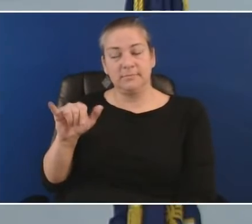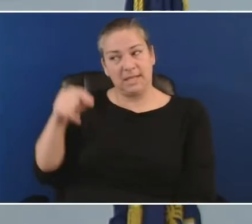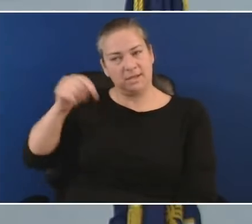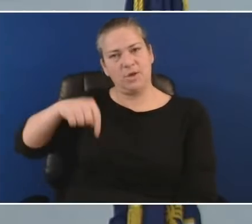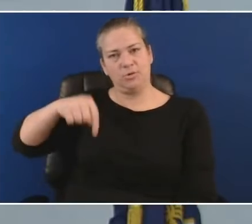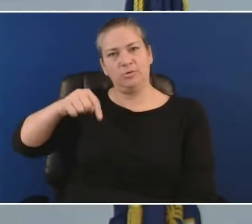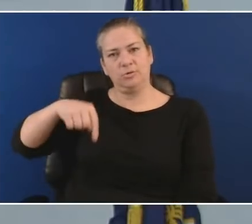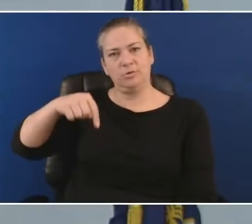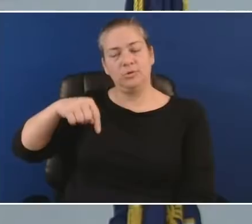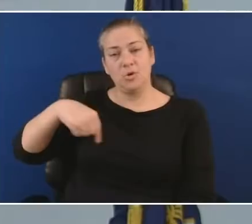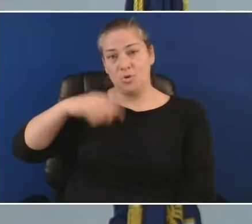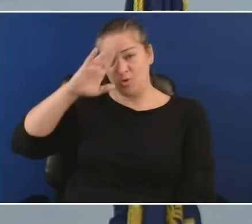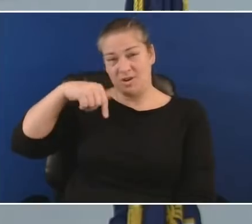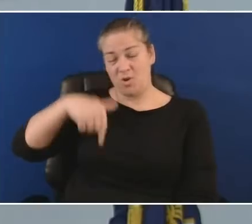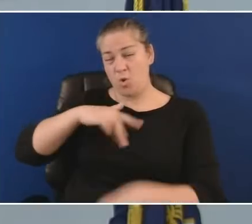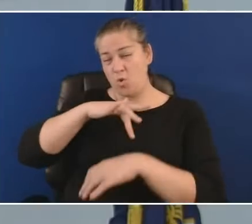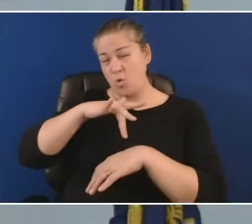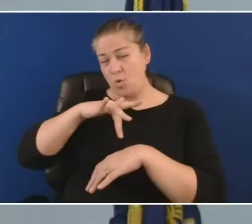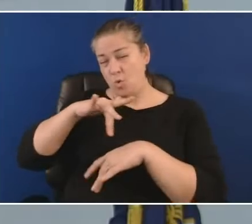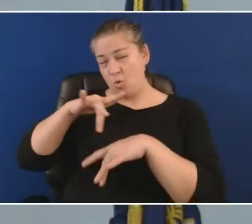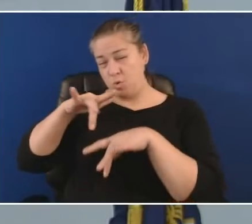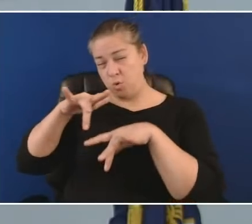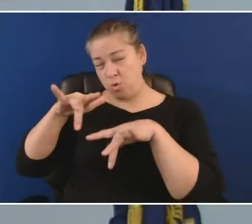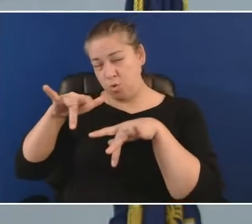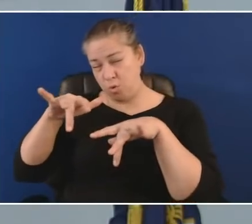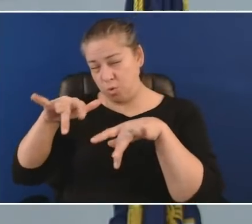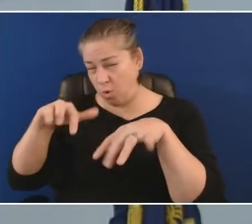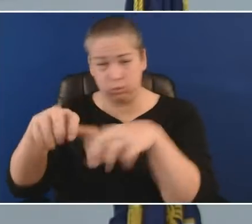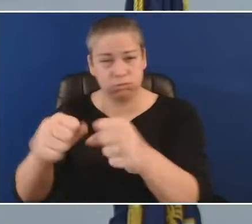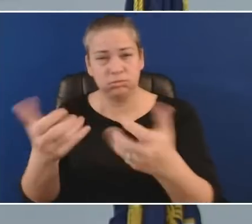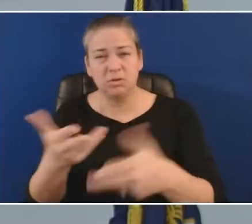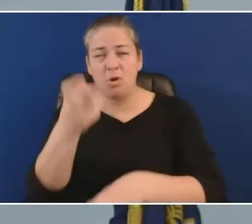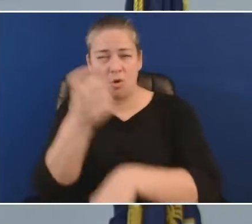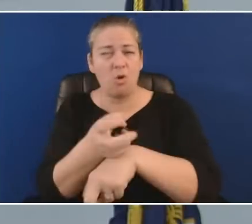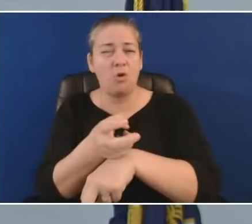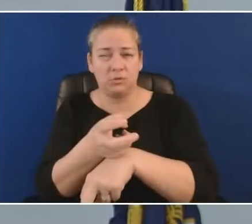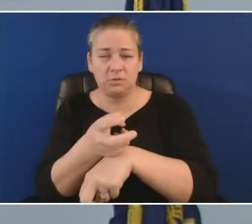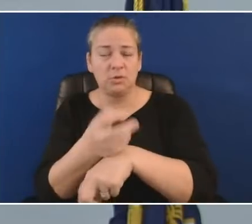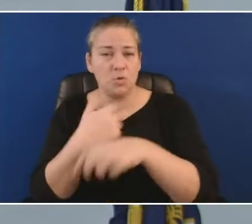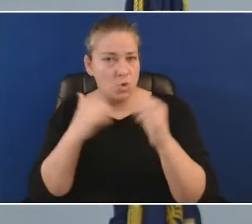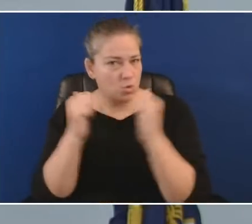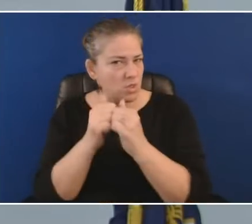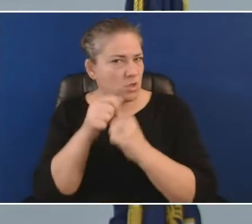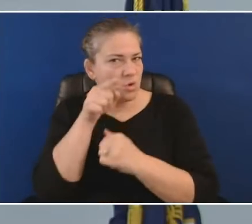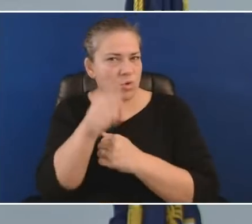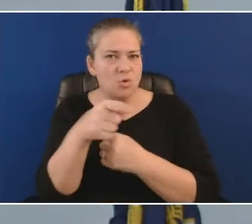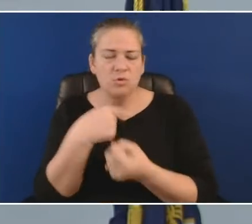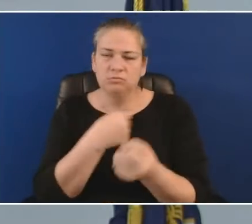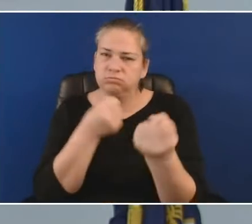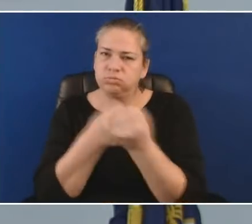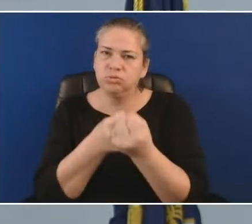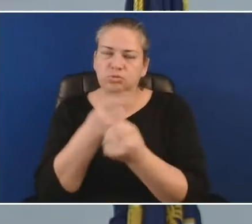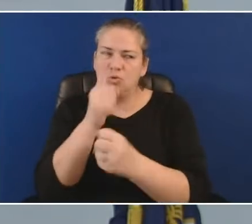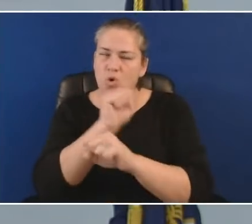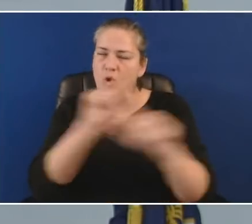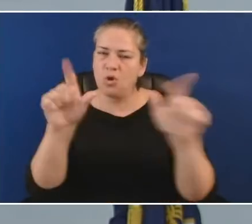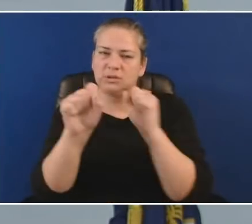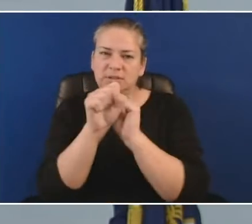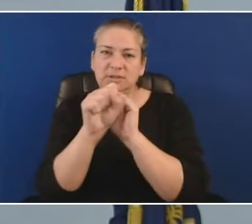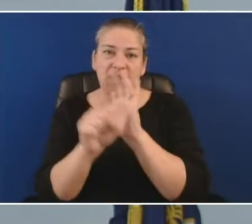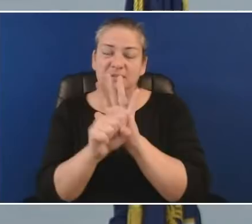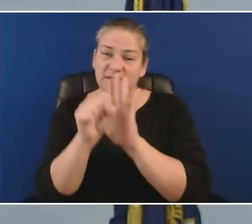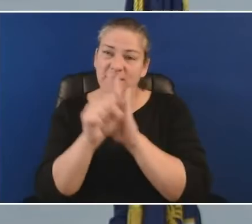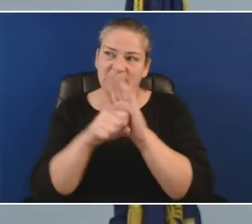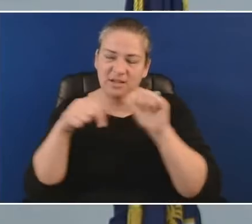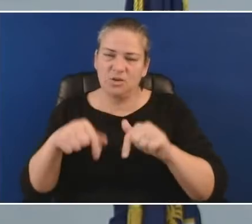has been hit really hard. We are with you. The whole state is with you. It was about just before